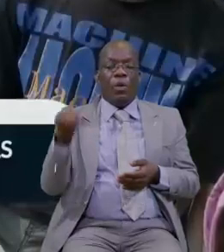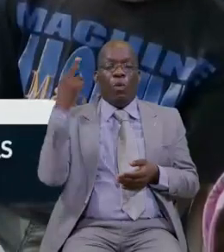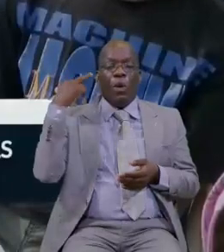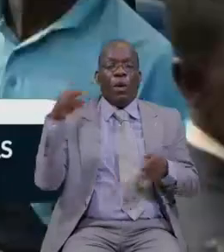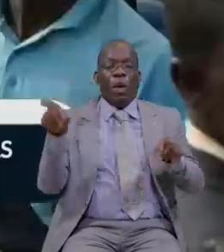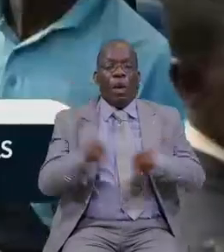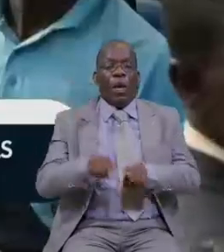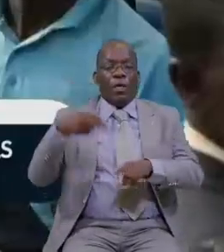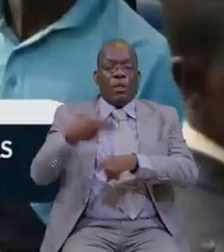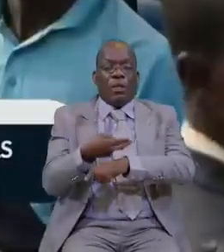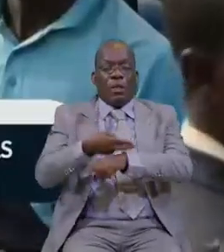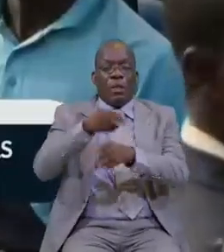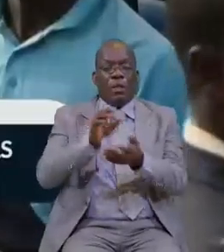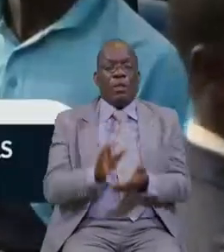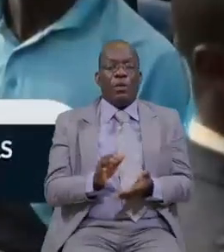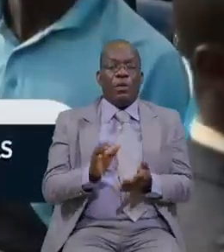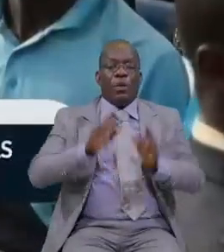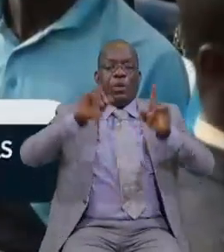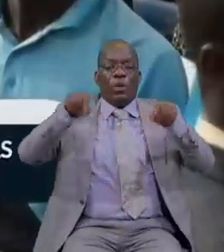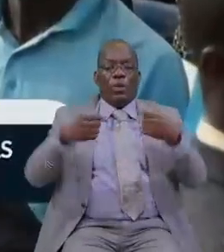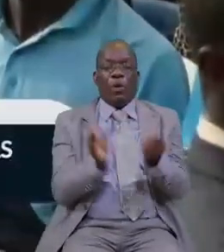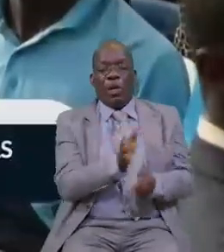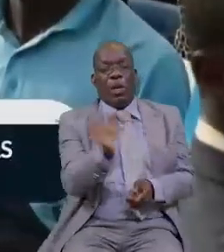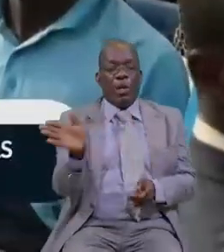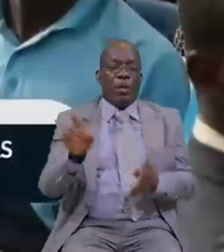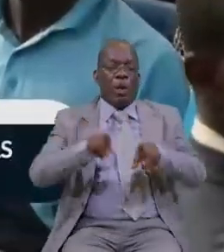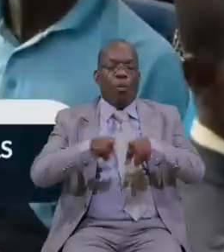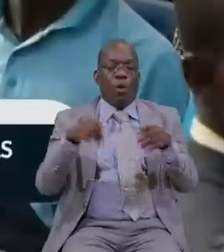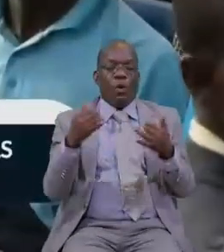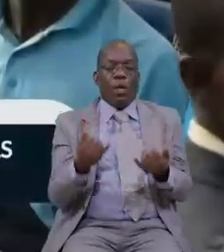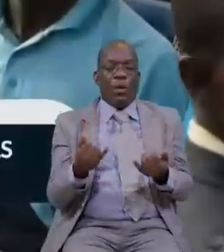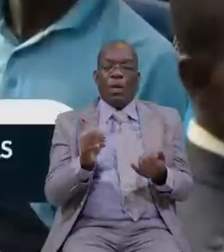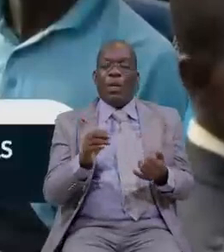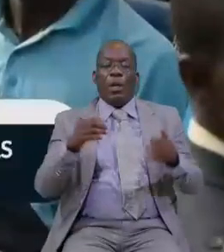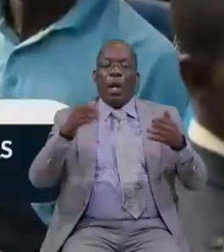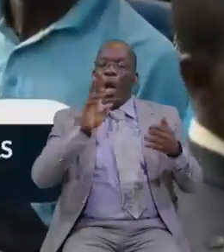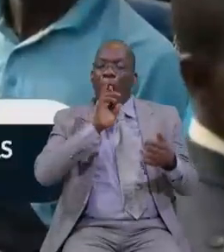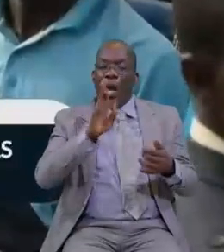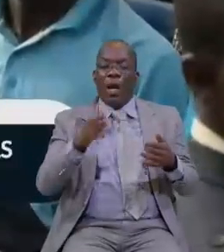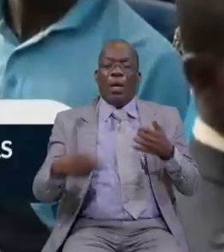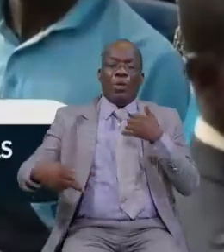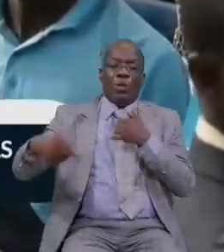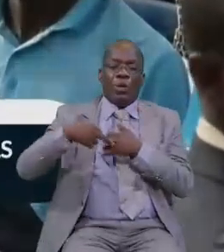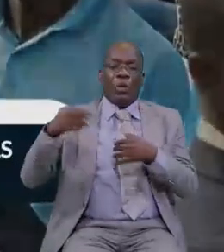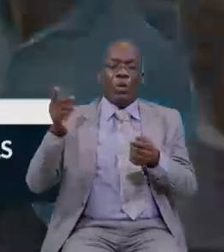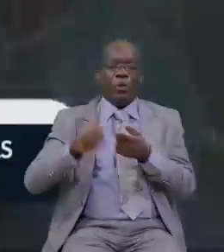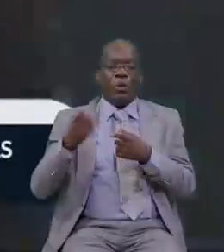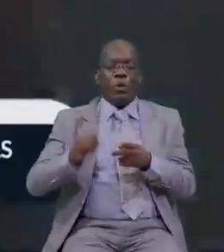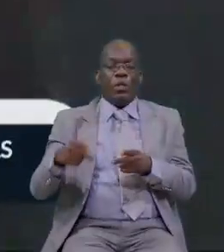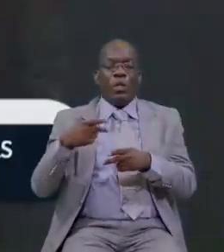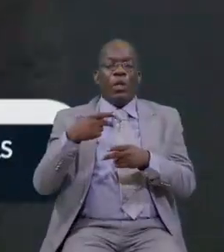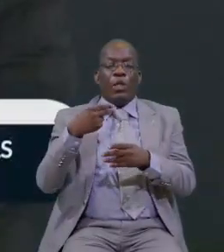sheep going astray, but now have returned unto the shepherd and